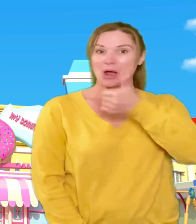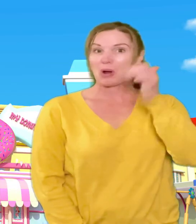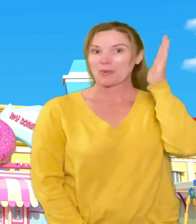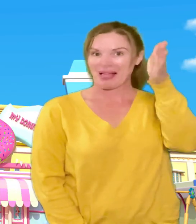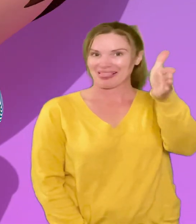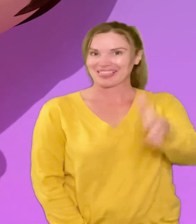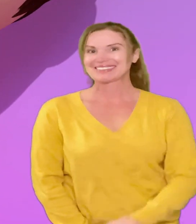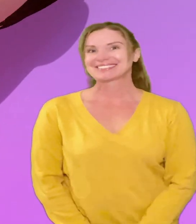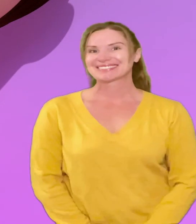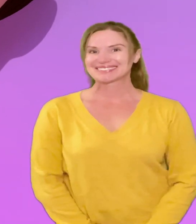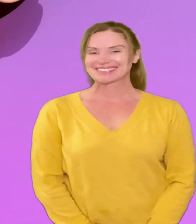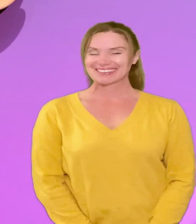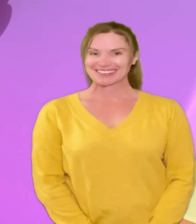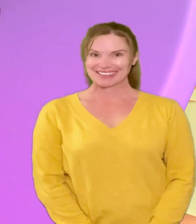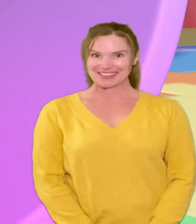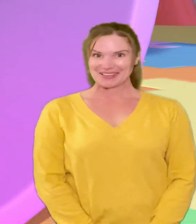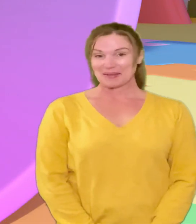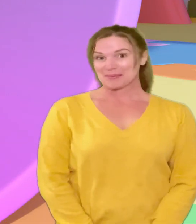TOMORROWELL